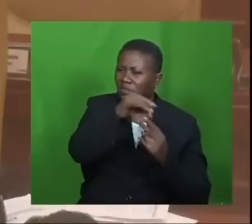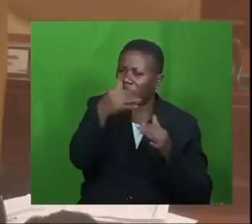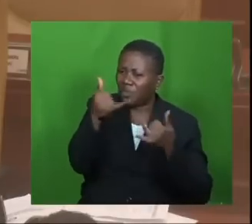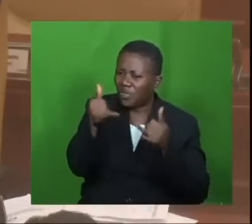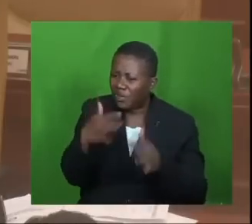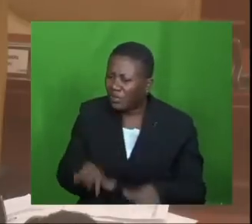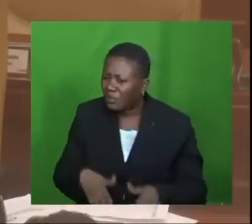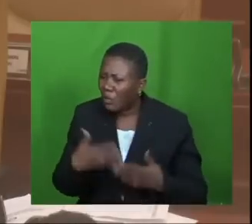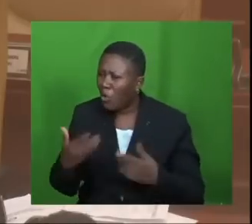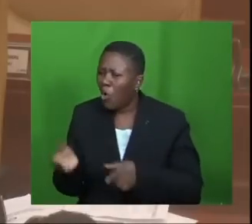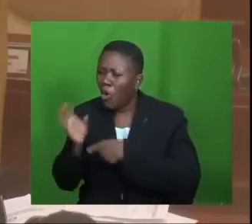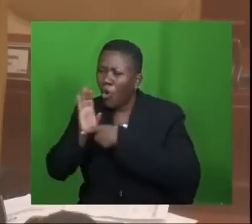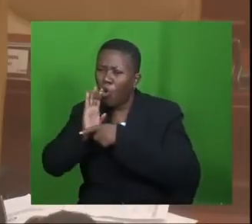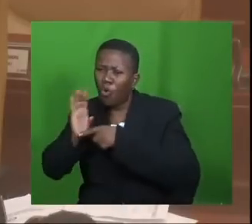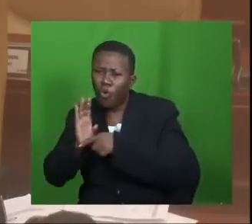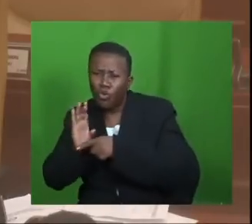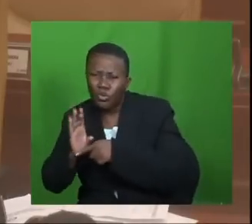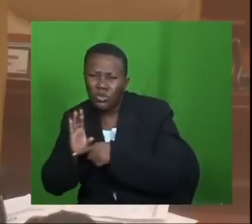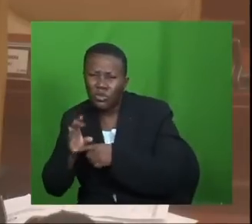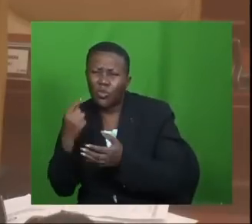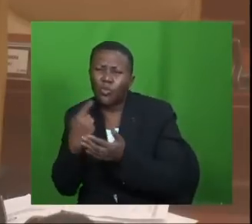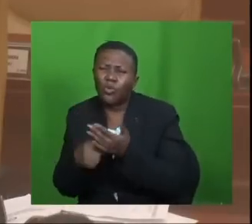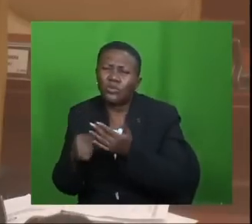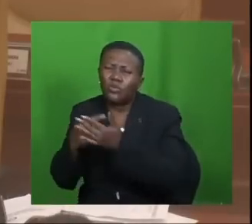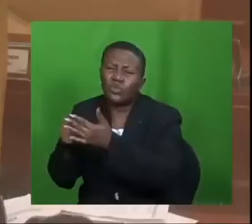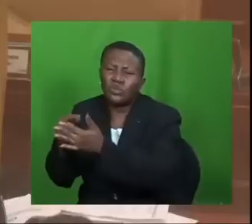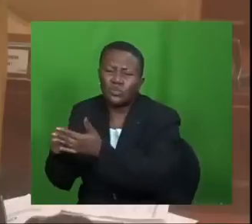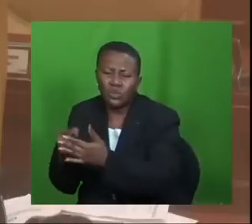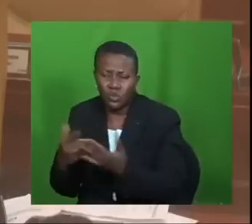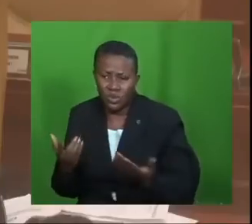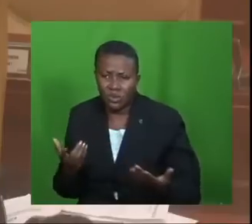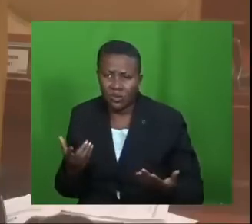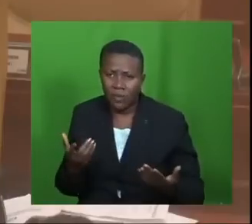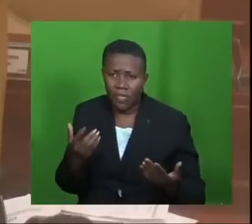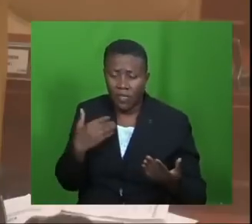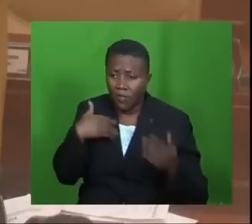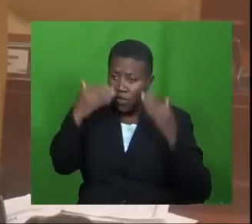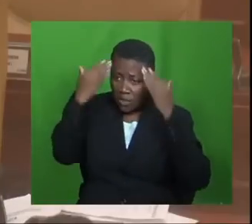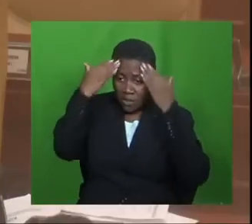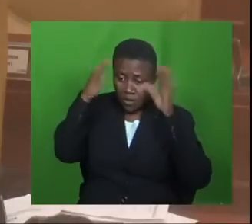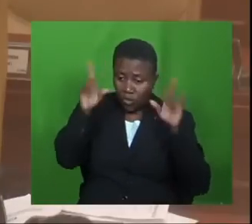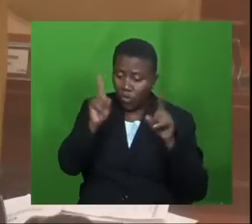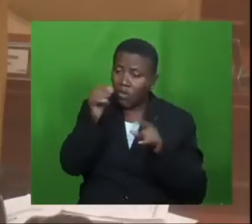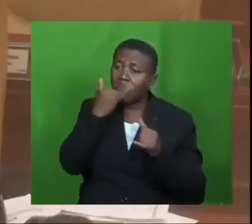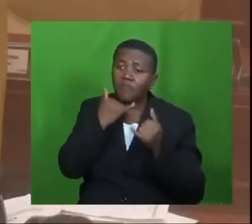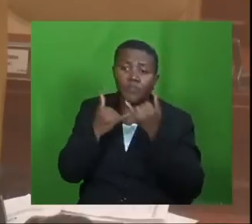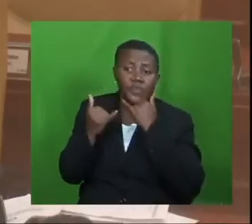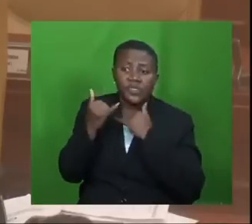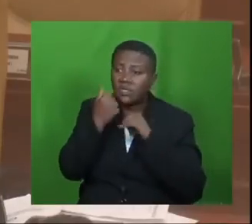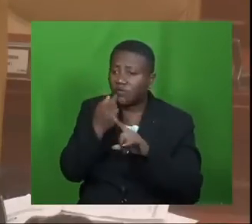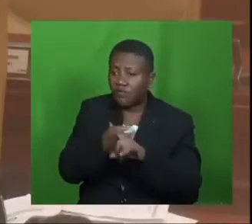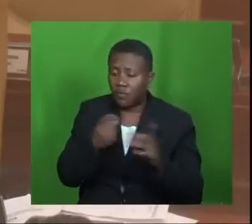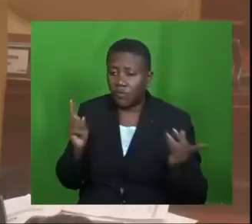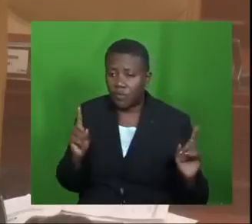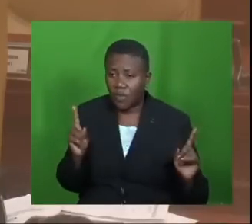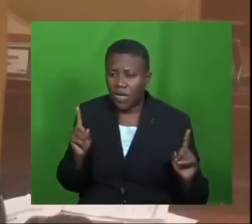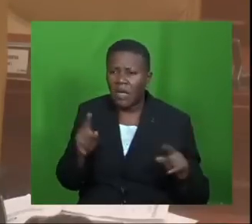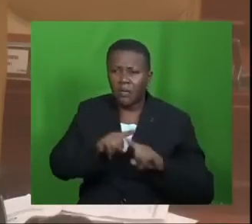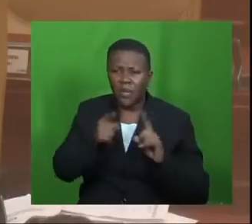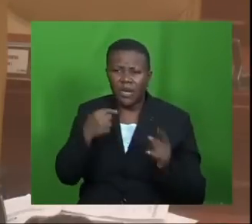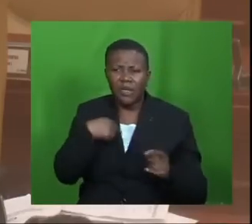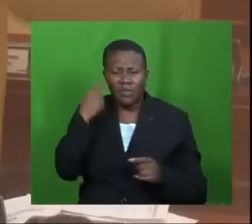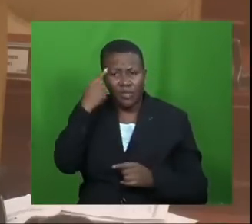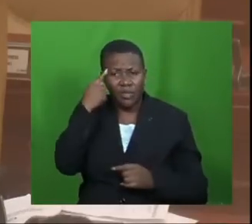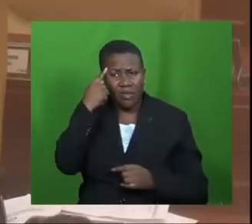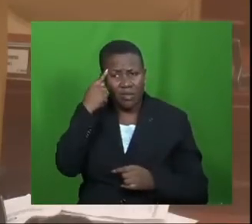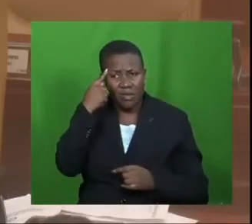the alleged interference from GFA. I don't know where the corrections ought to come from, but I believe that we